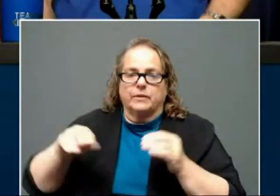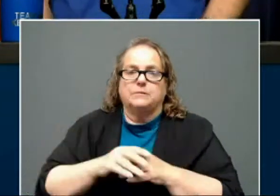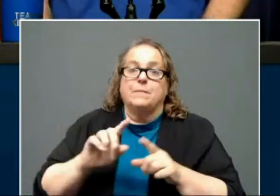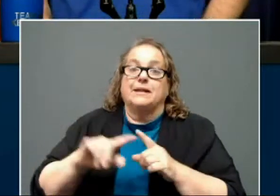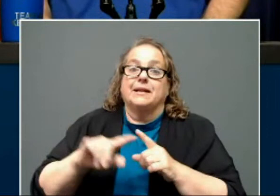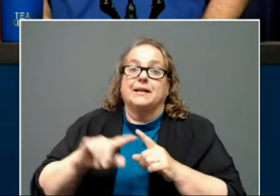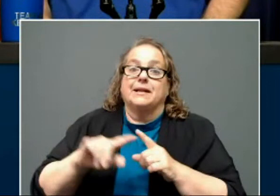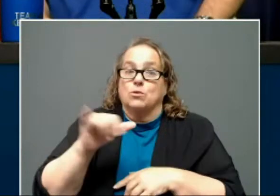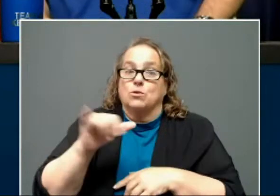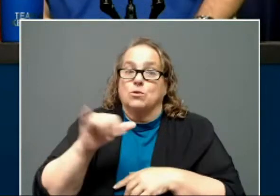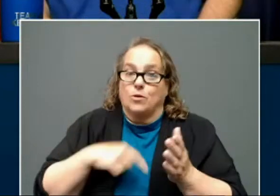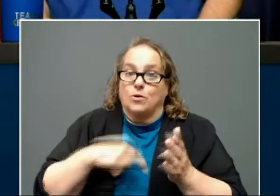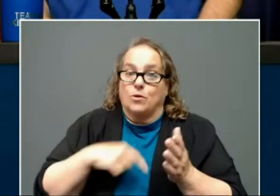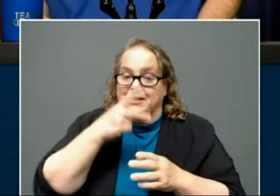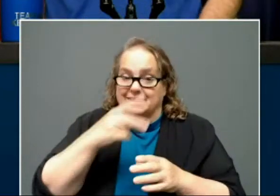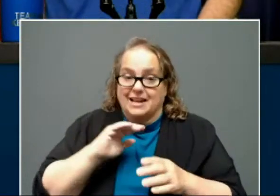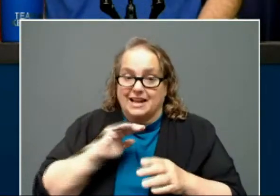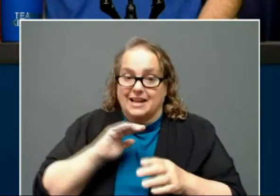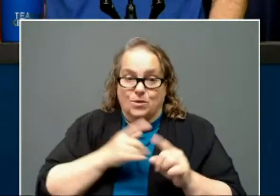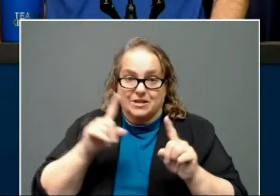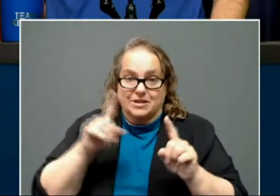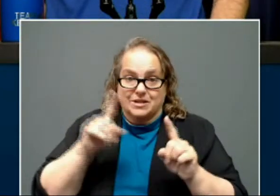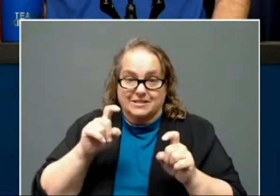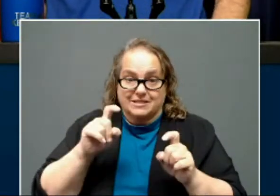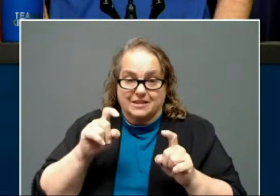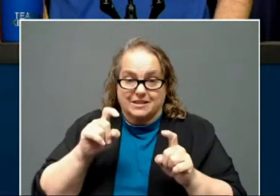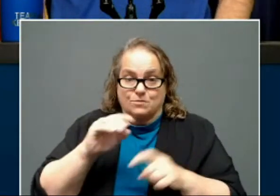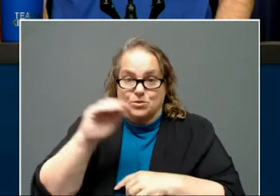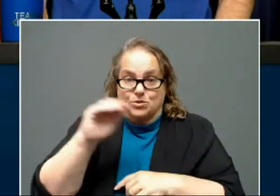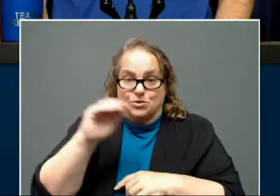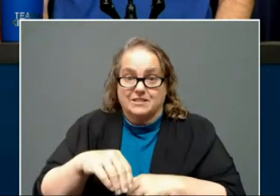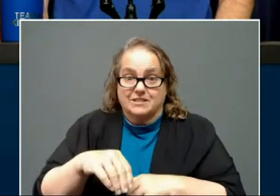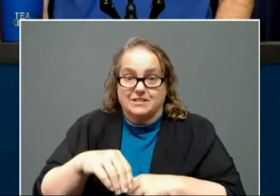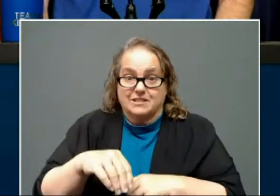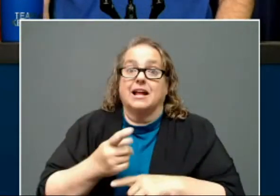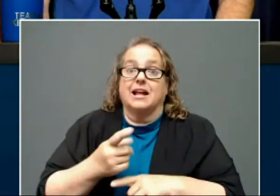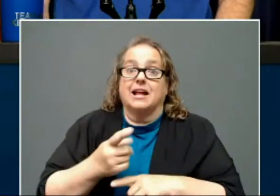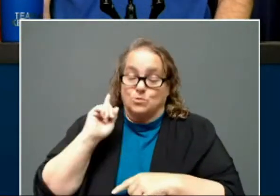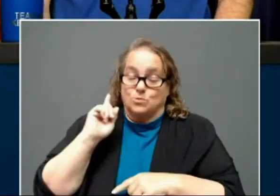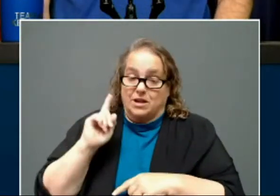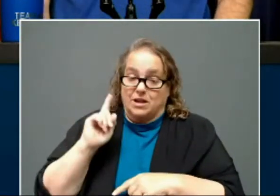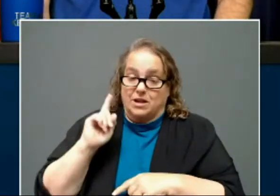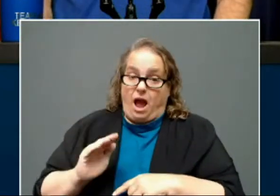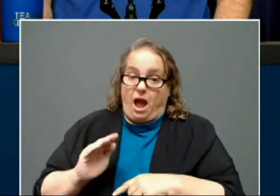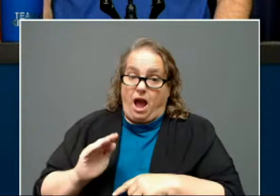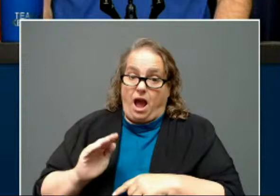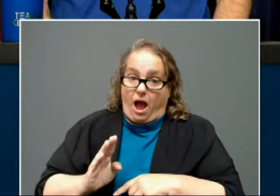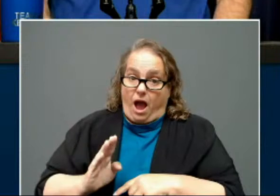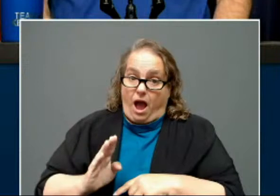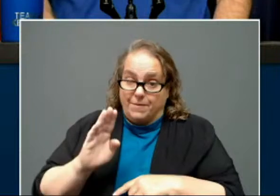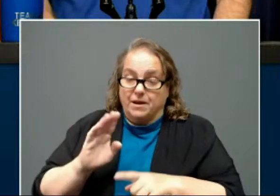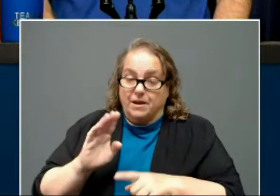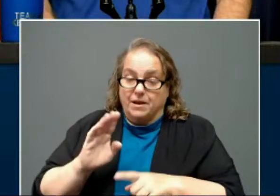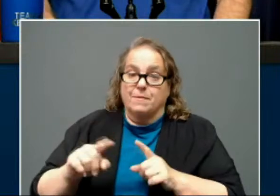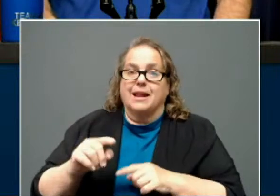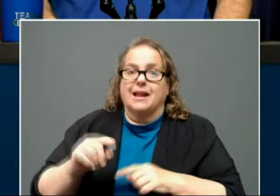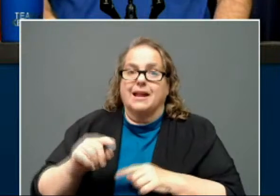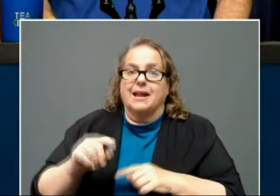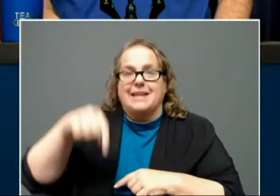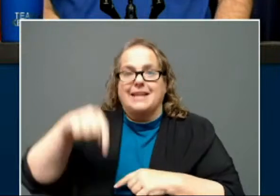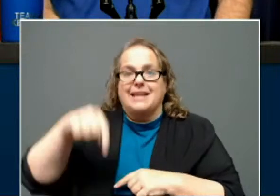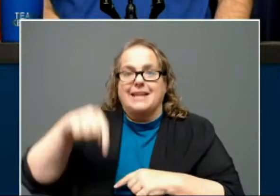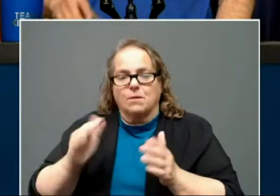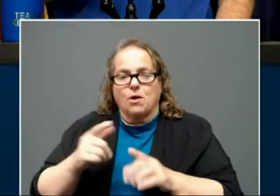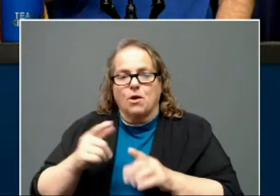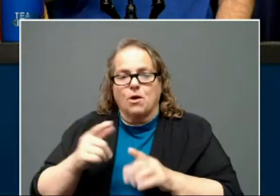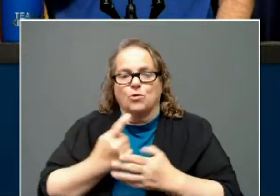test positivity, because again, we were up this last week on the week before, but down compared to the week before